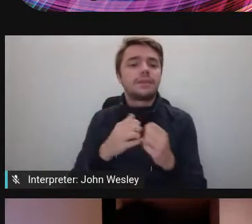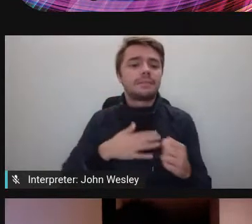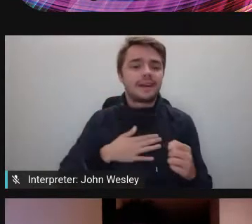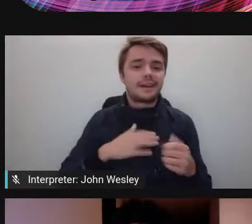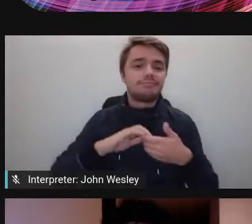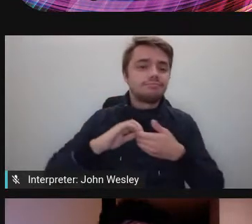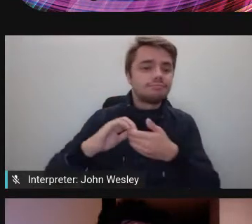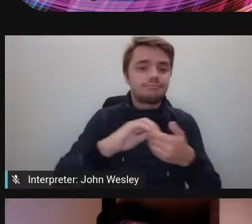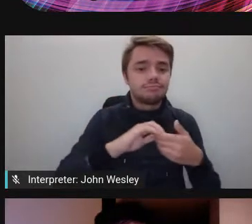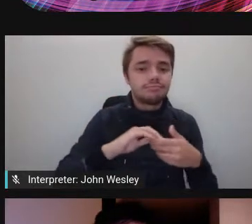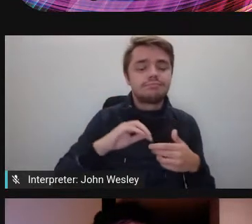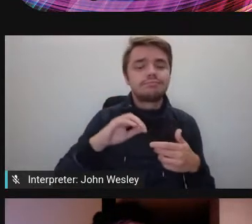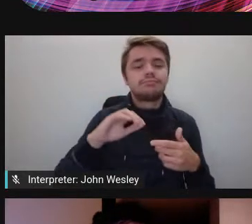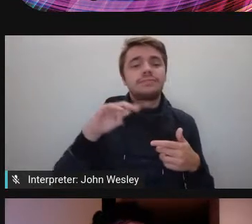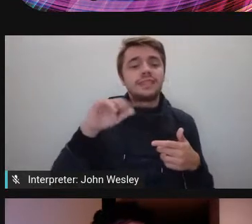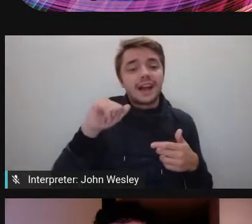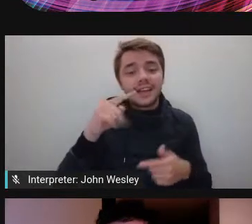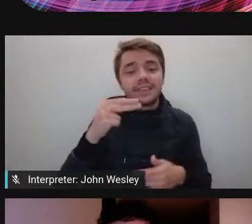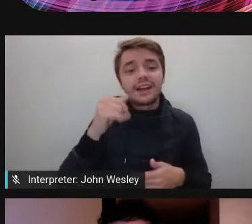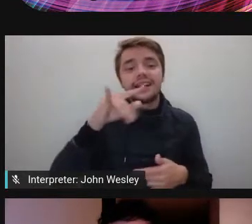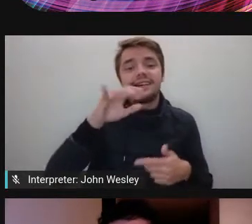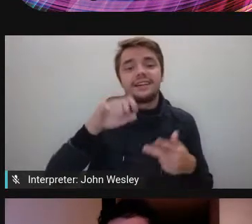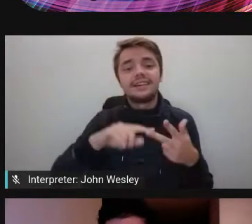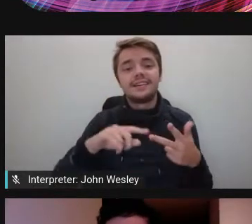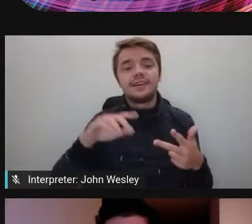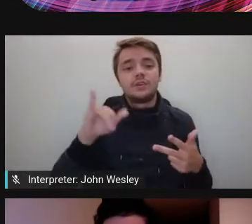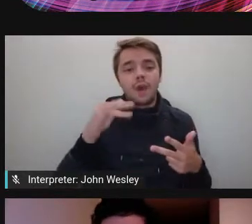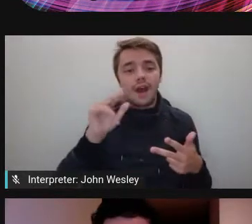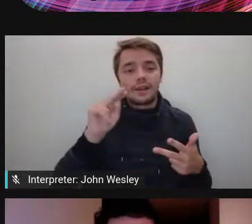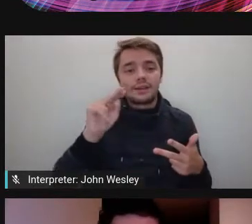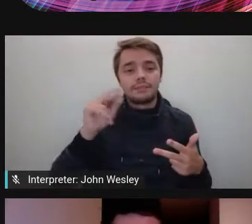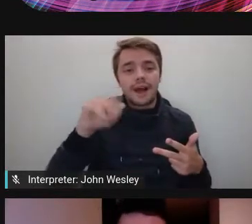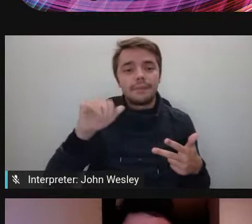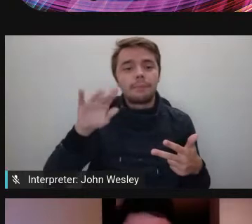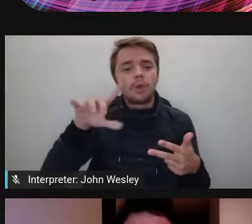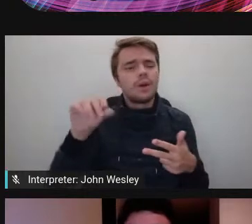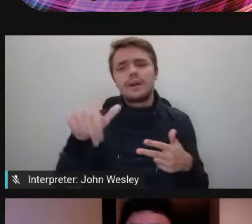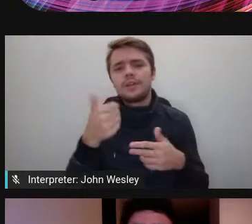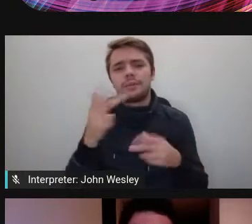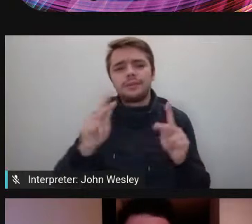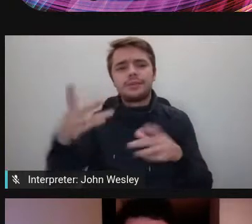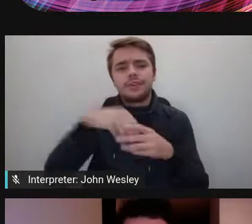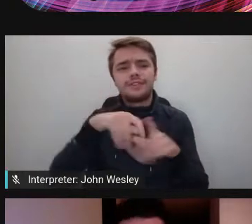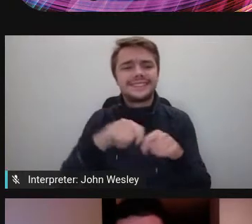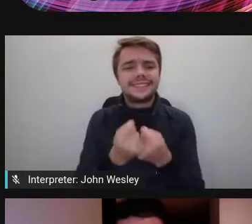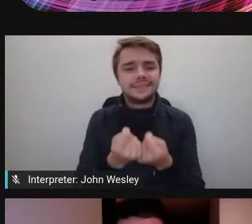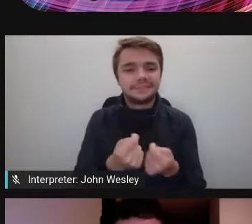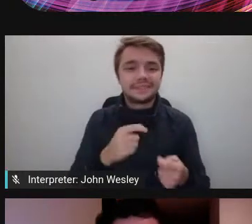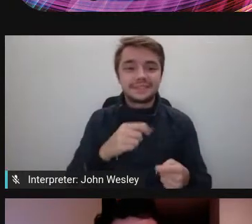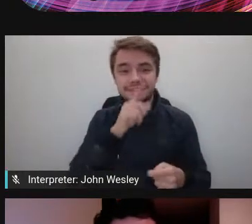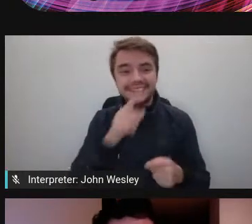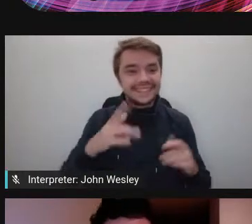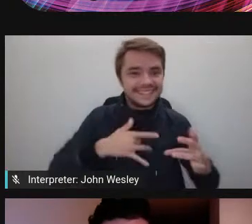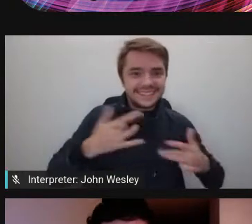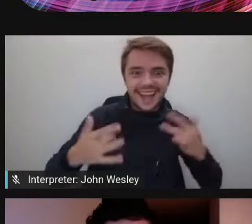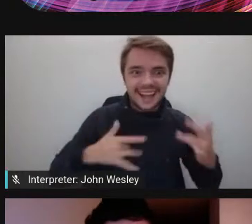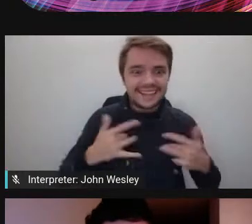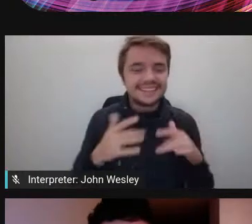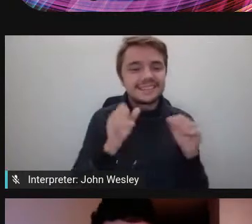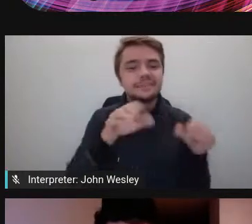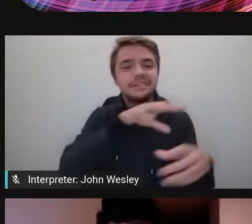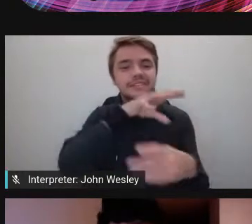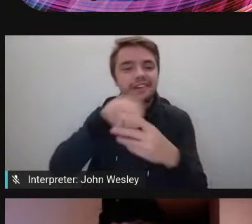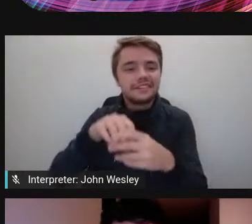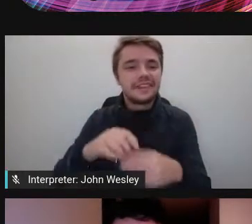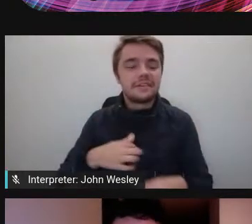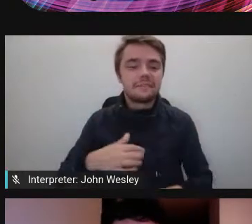the rest of the cast. And I think it was a really good opportunity. I was so excited to do it, and I'm glad we are